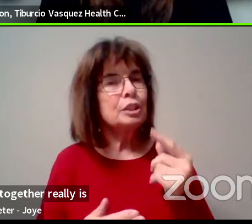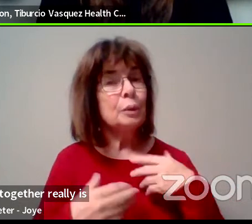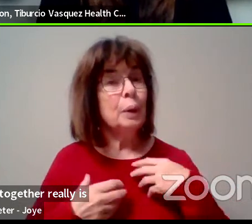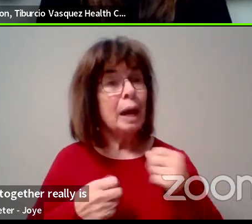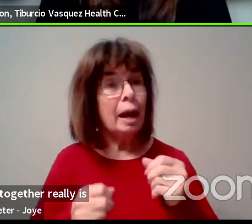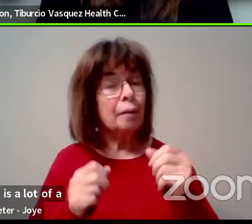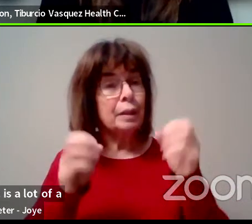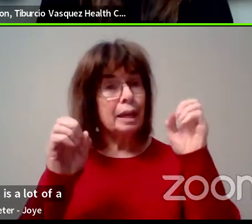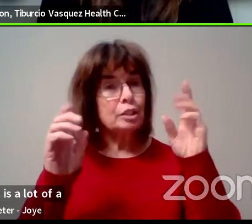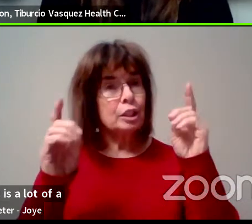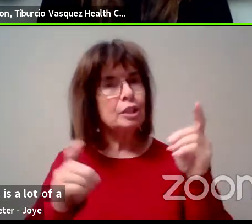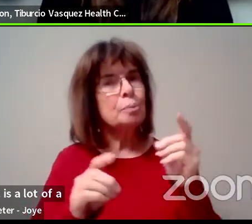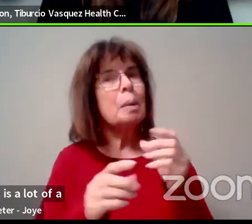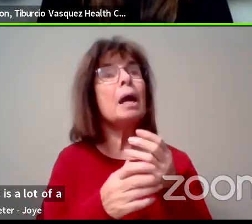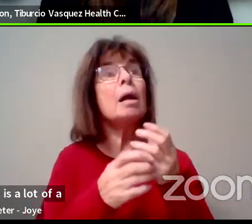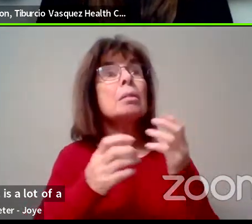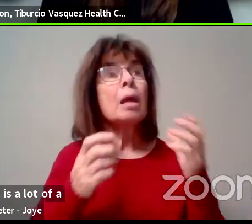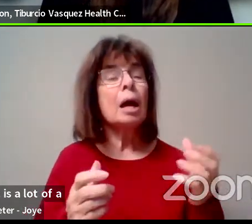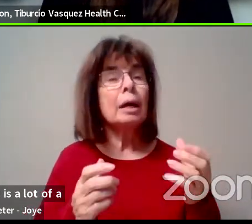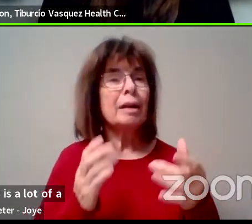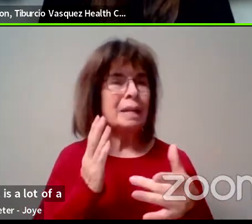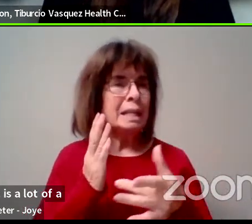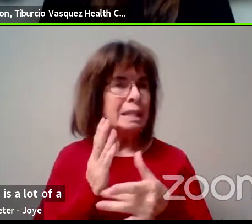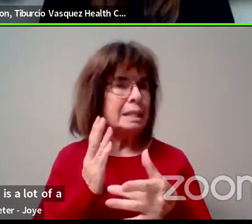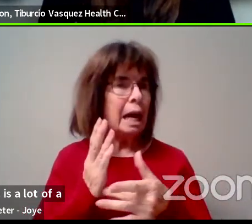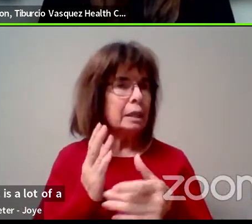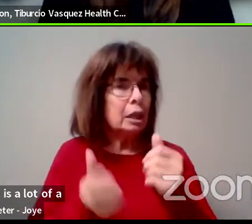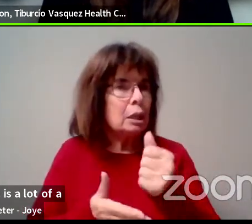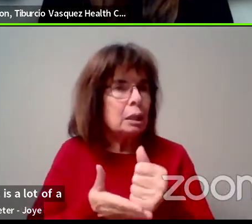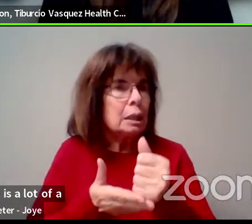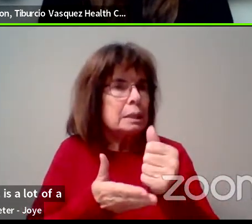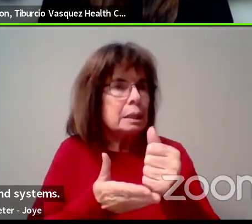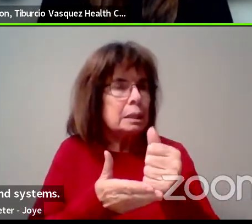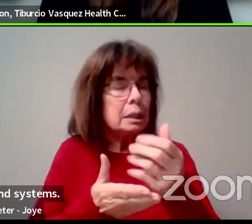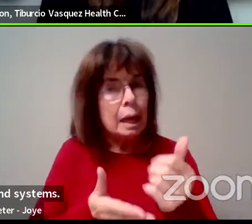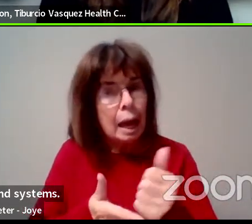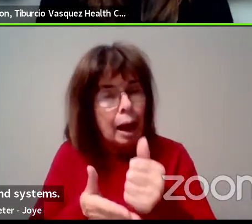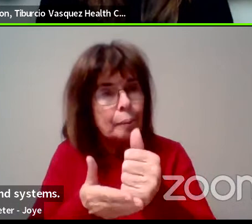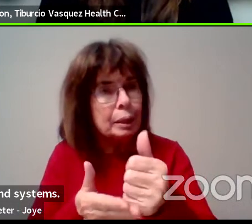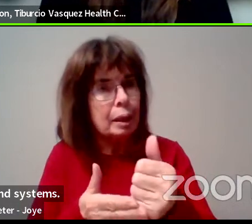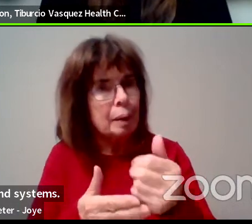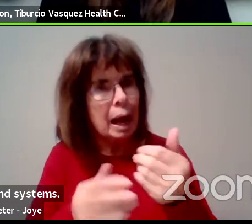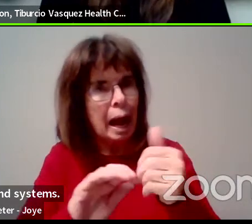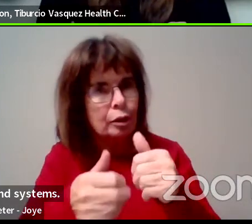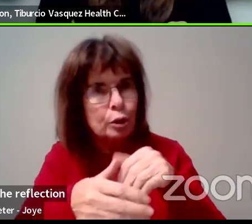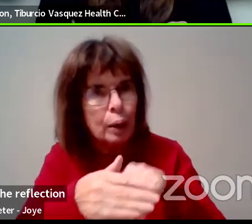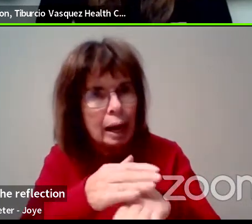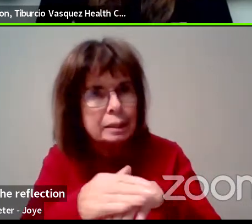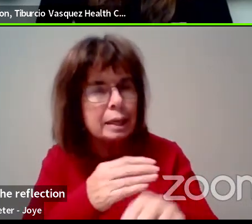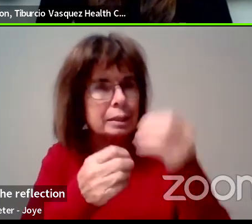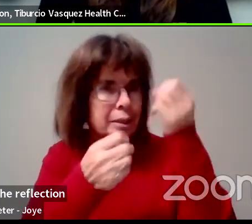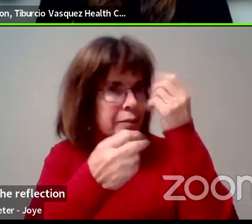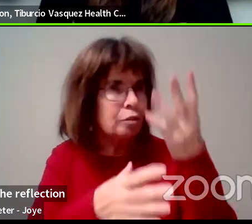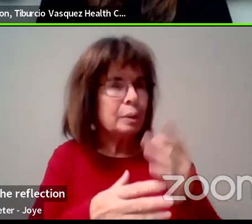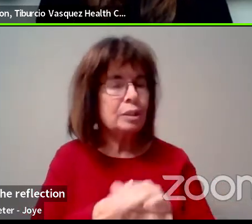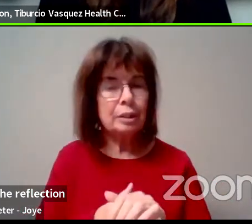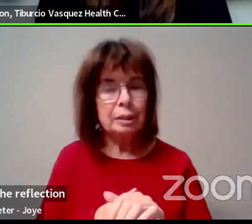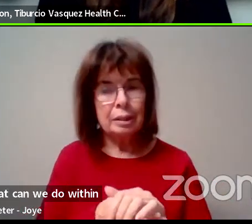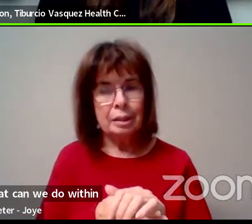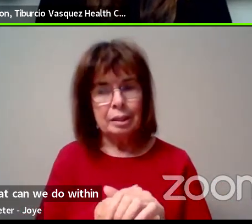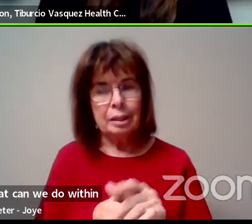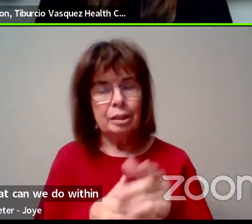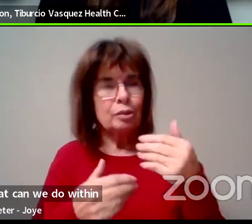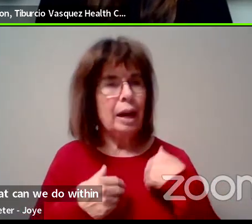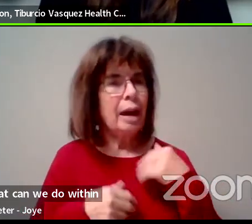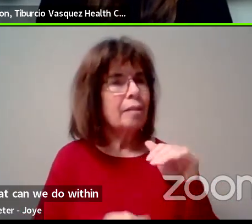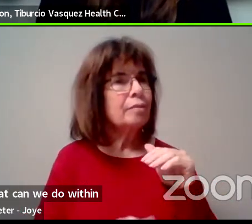of, technical assistance almost, just helping them kind of access information, to have the same